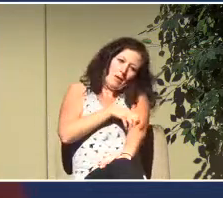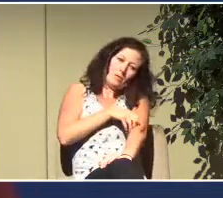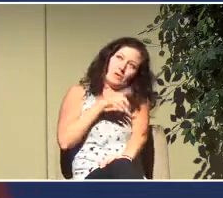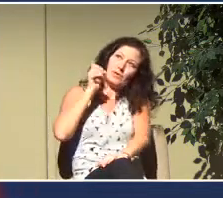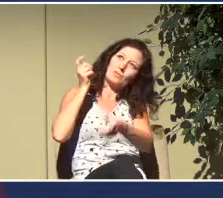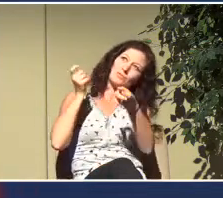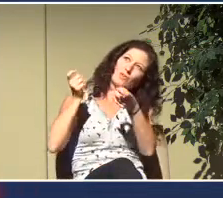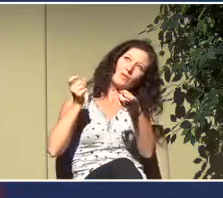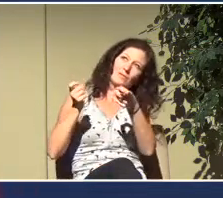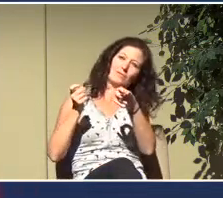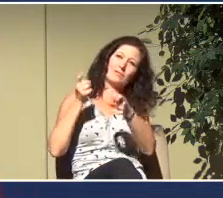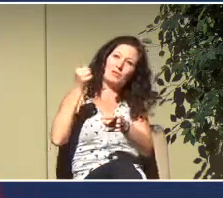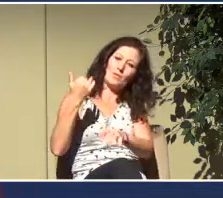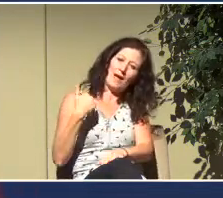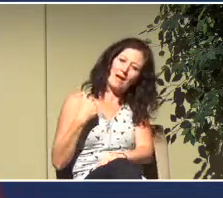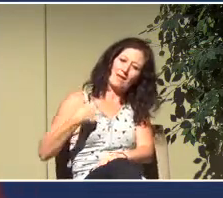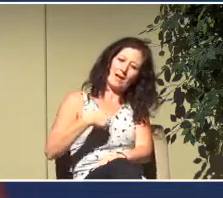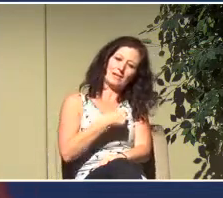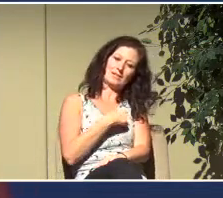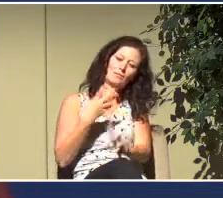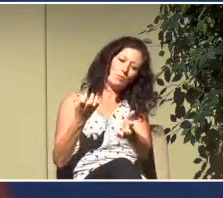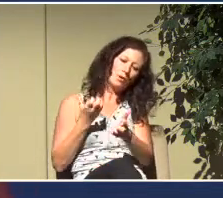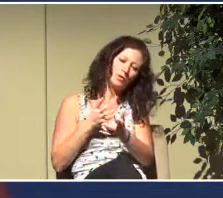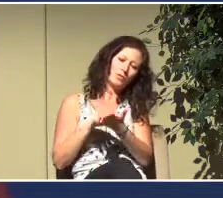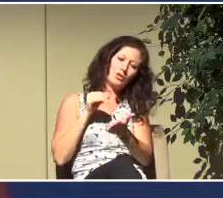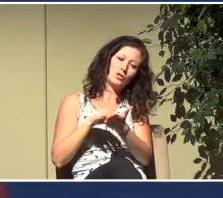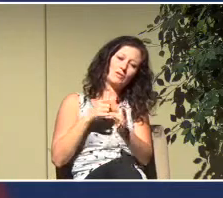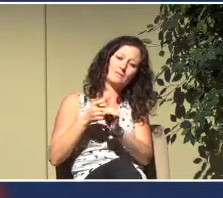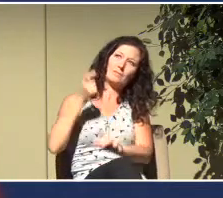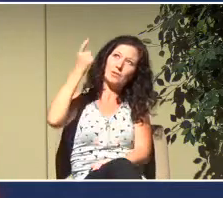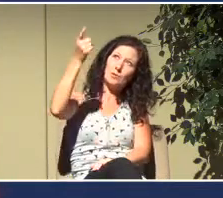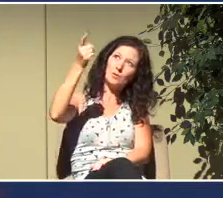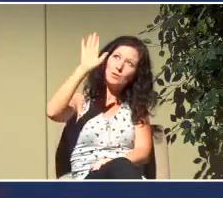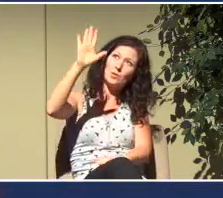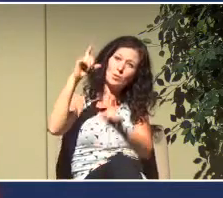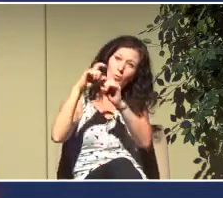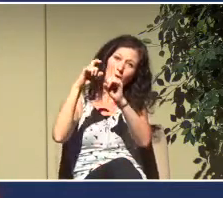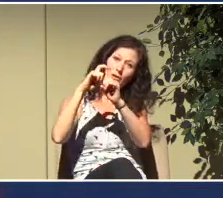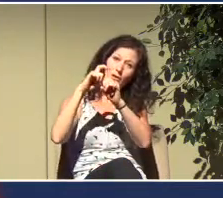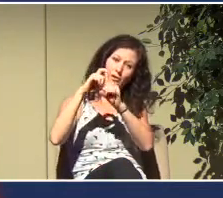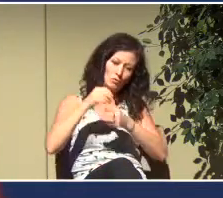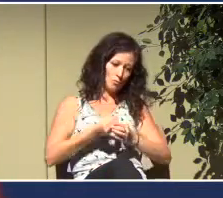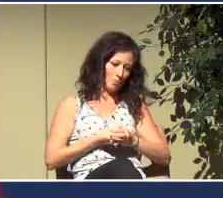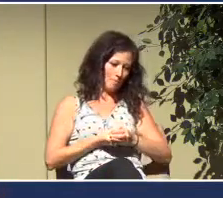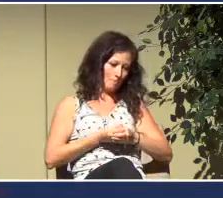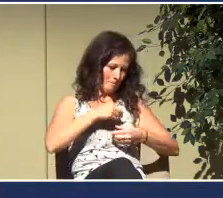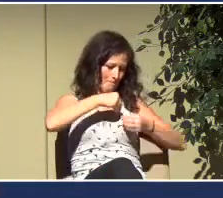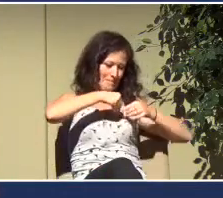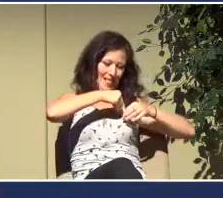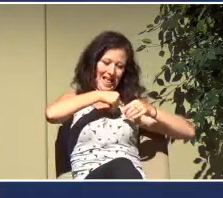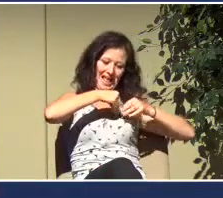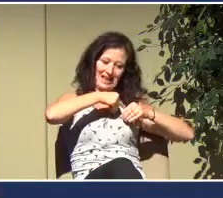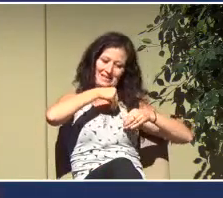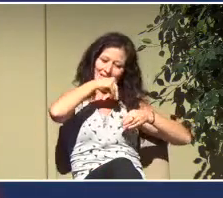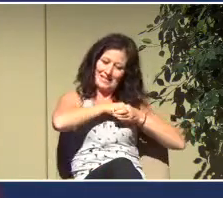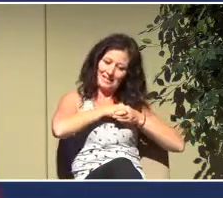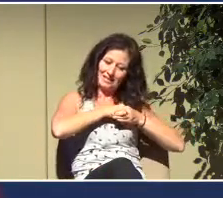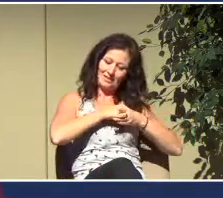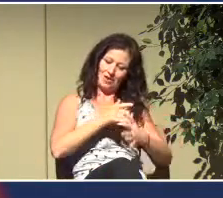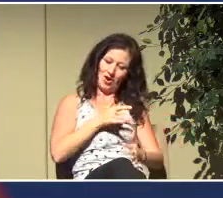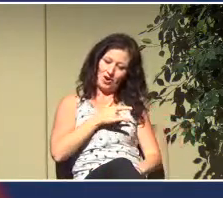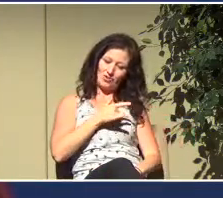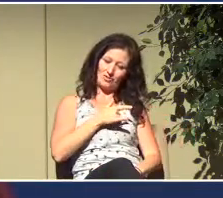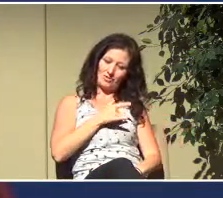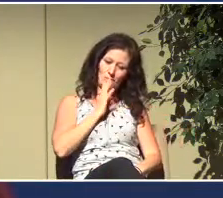come to your word, we want to learn from you. We want your word to be planted deeply within our hearts so that it brings new life